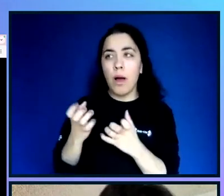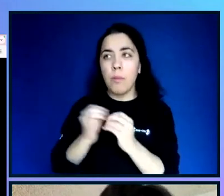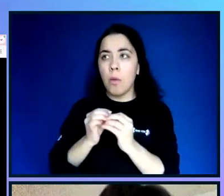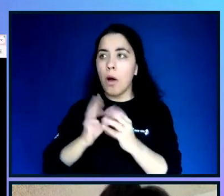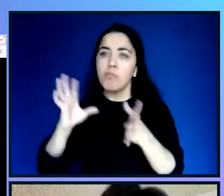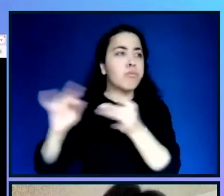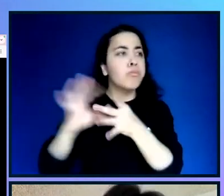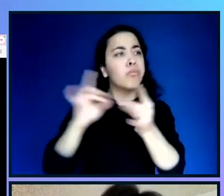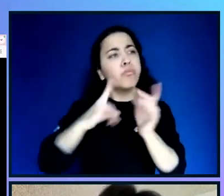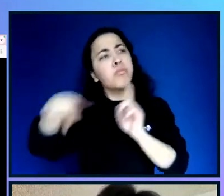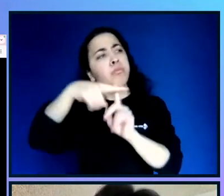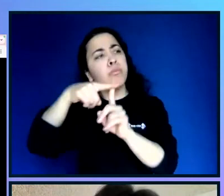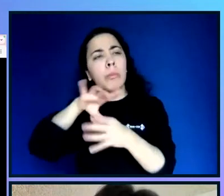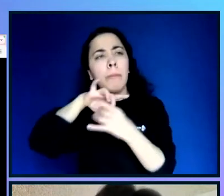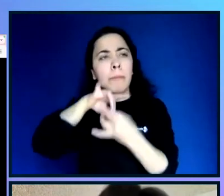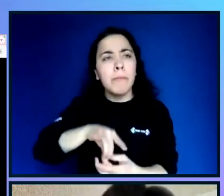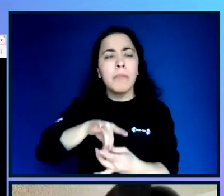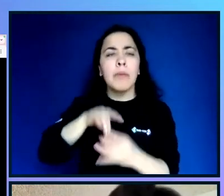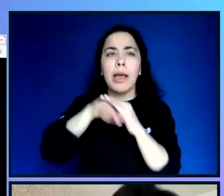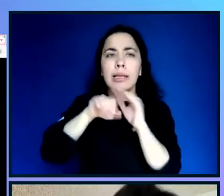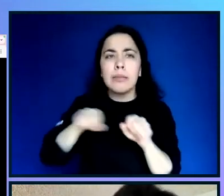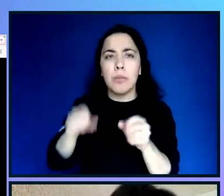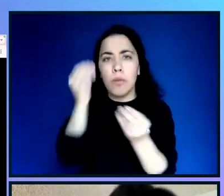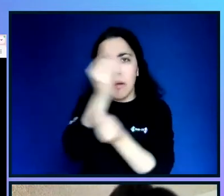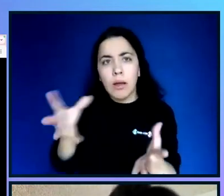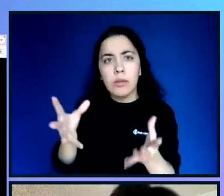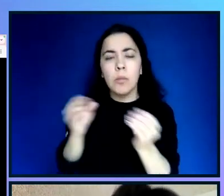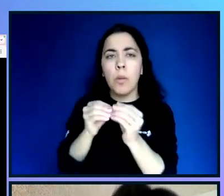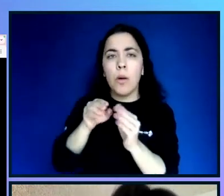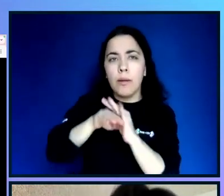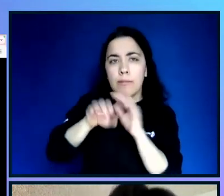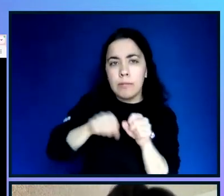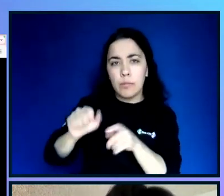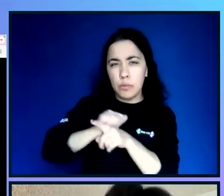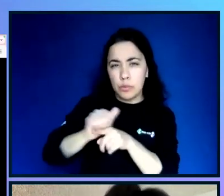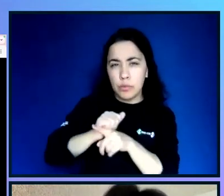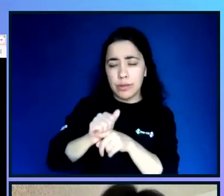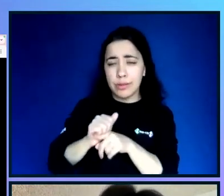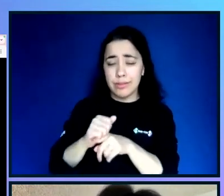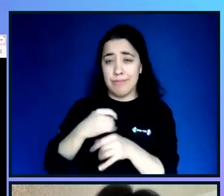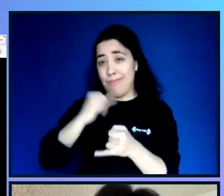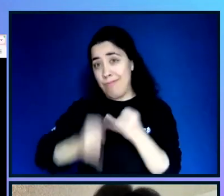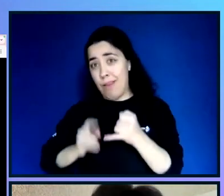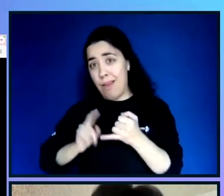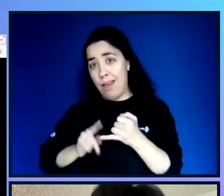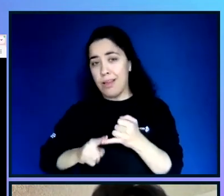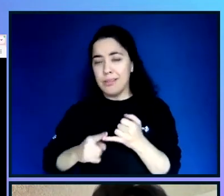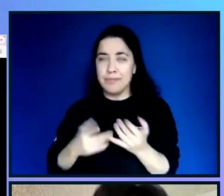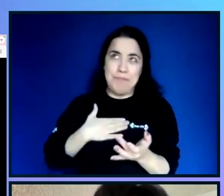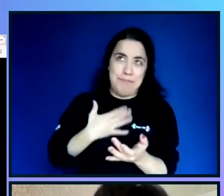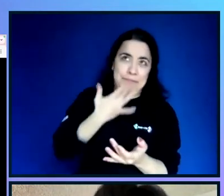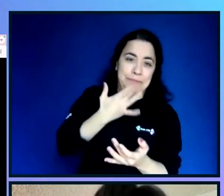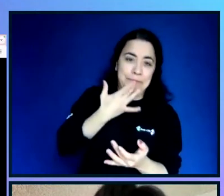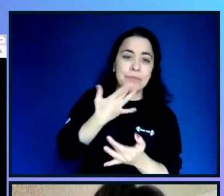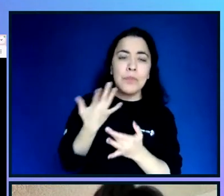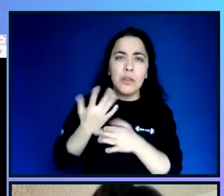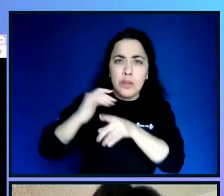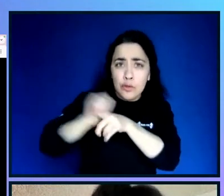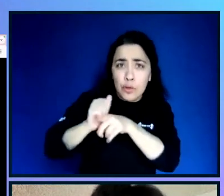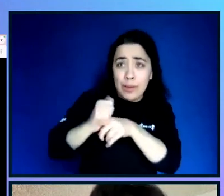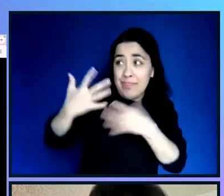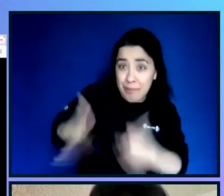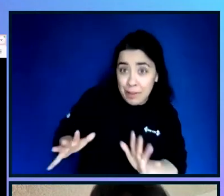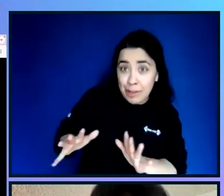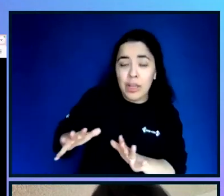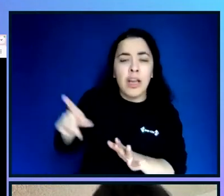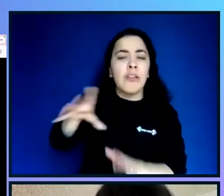And lastly, and probably the best one for me, is that bootcamp participants are taking on part of co-creation. And this